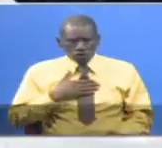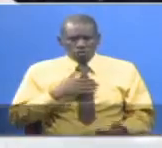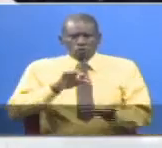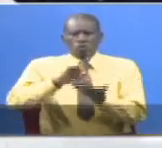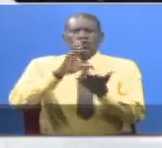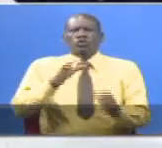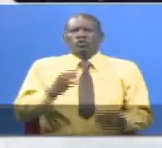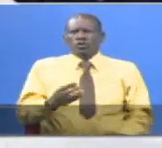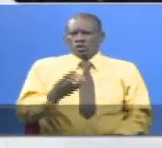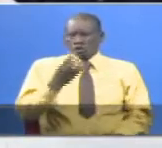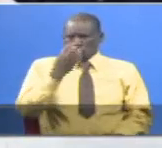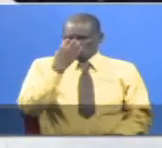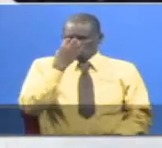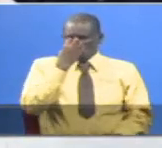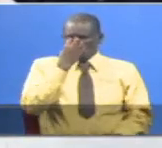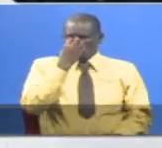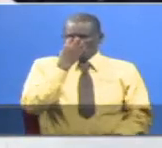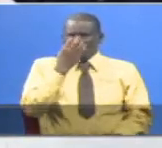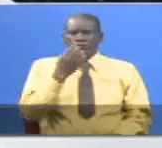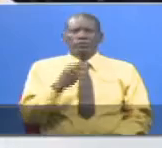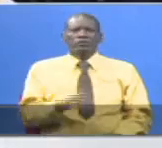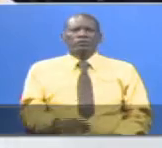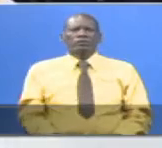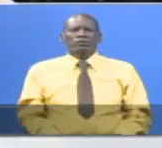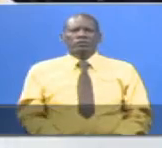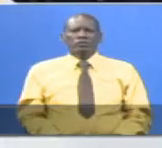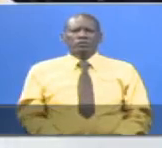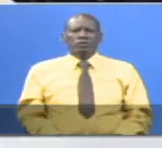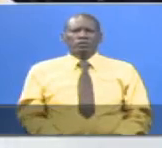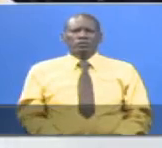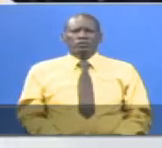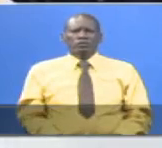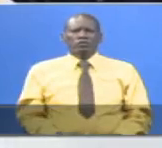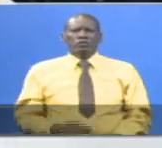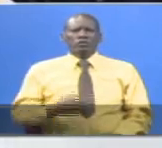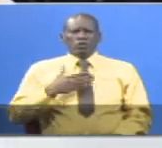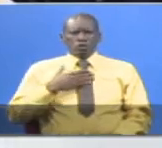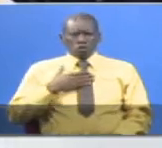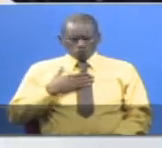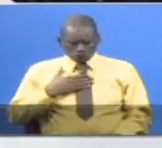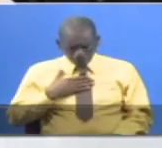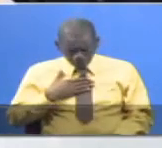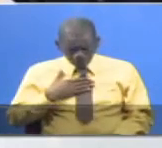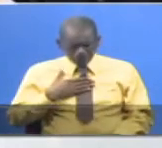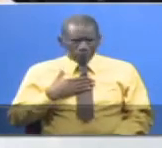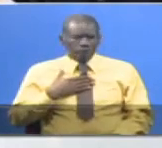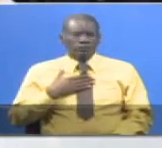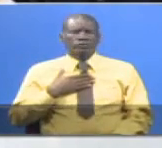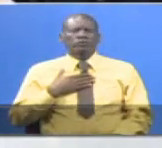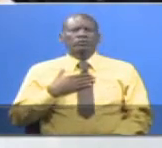Dr. William Samoei Ruto, Your Excellencies,